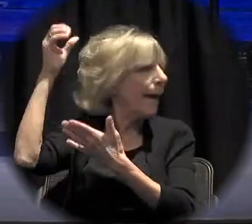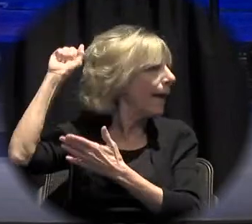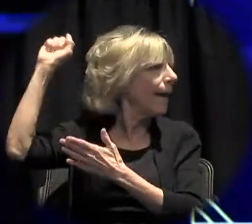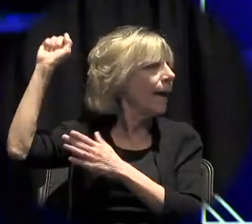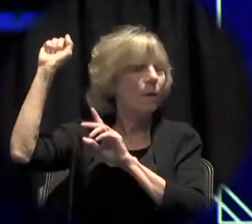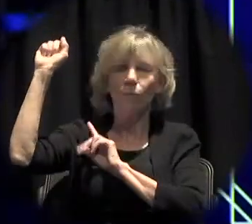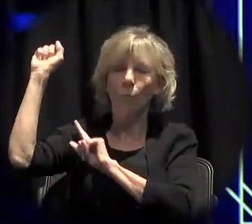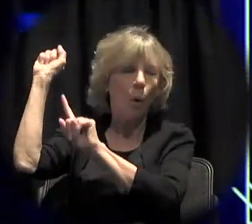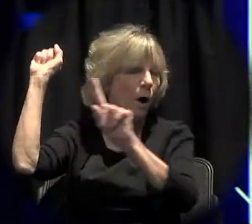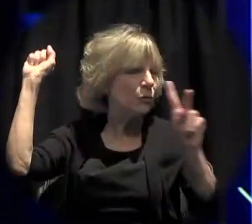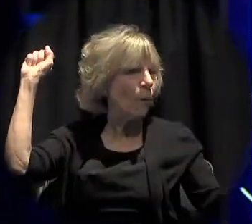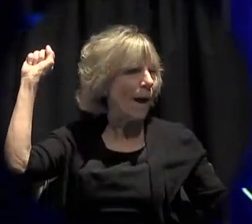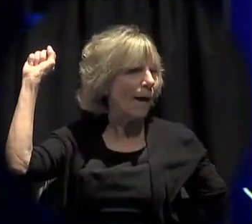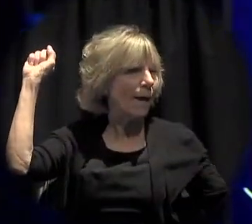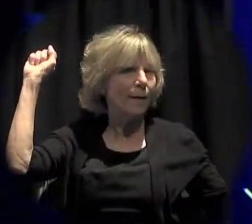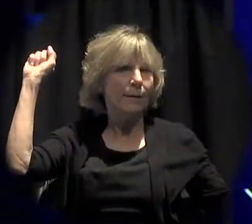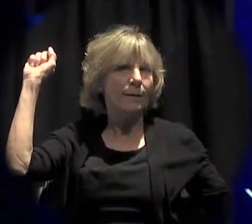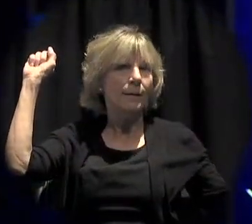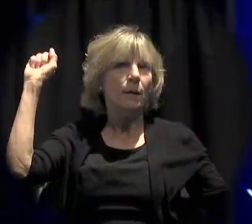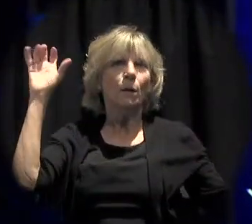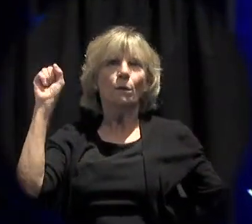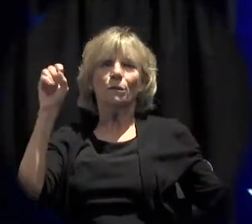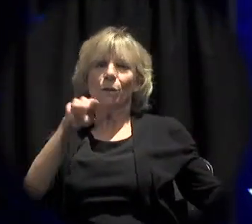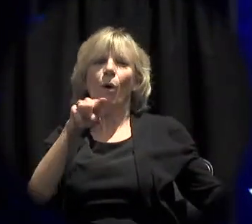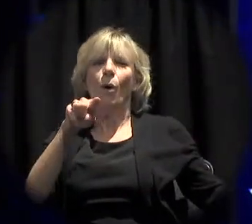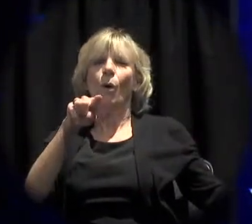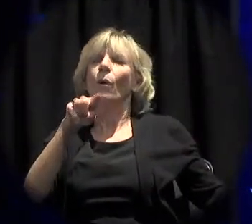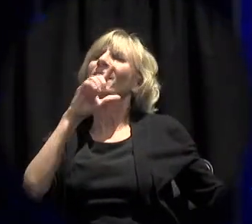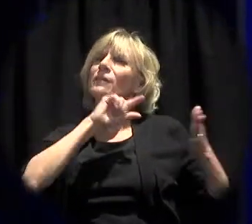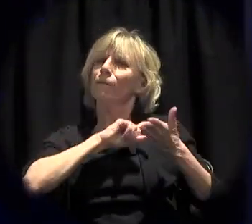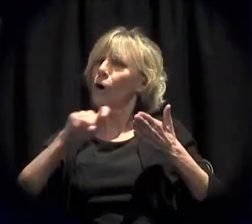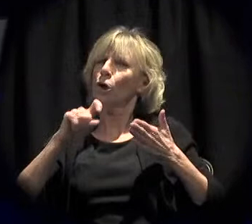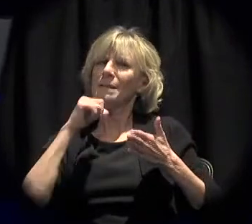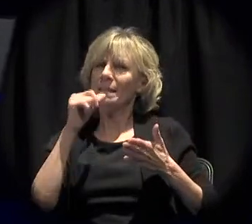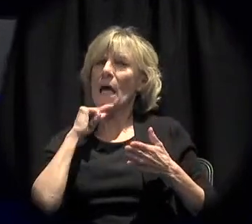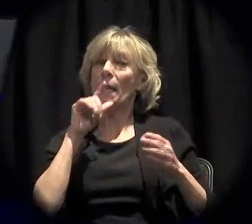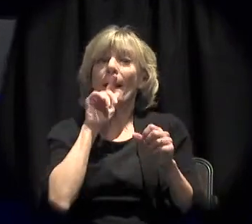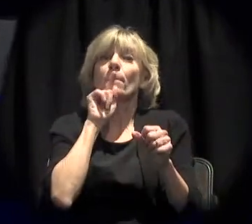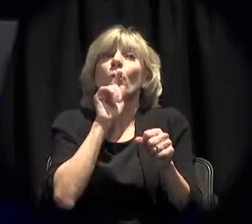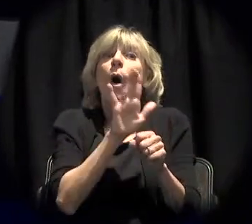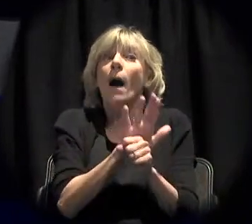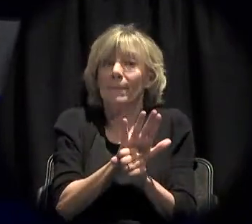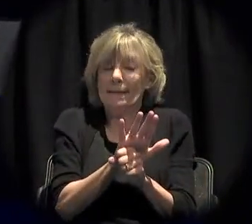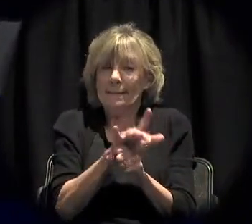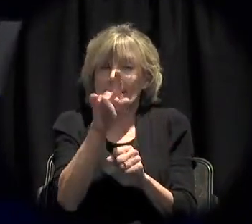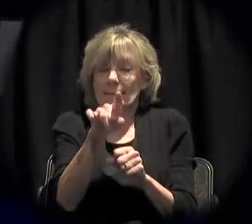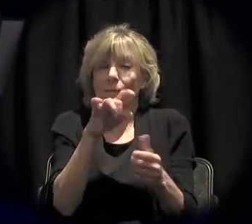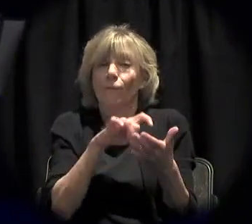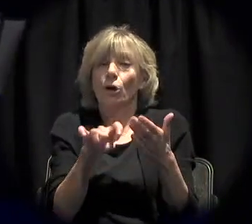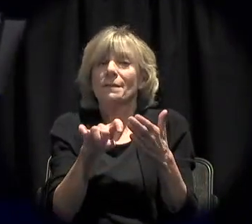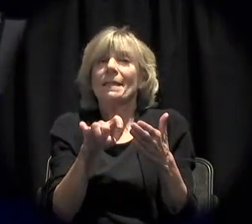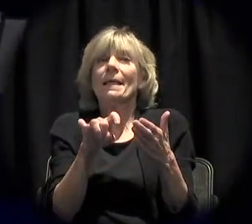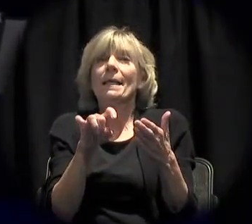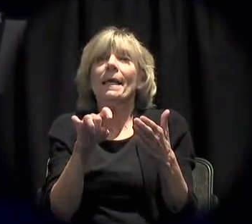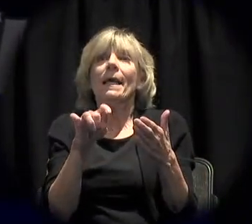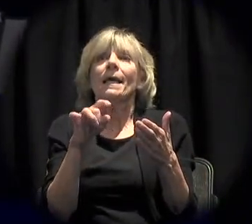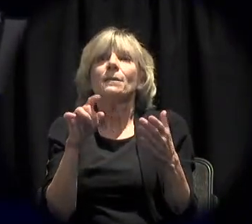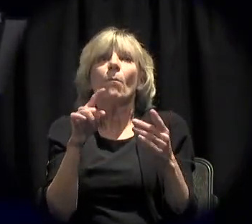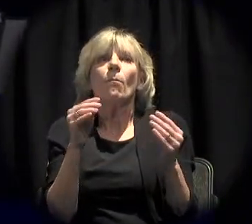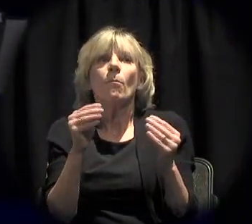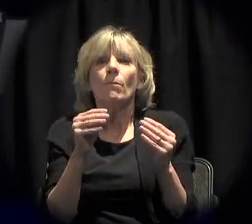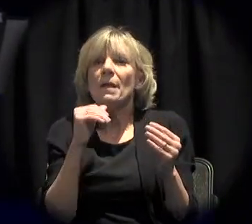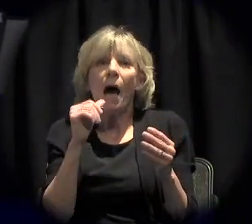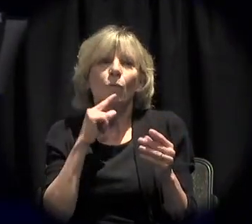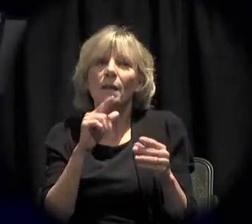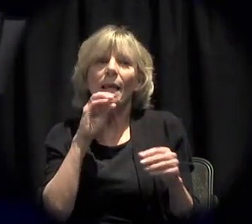not a promise. So it's not, you know, if we understand it as a proverb, it's more encouraging and not so condemning.